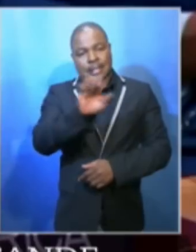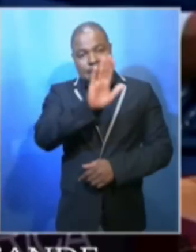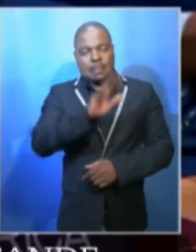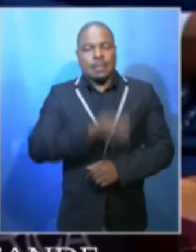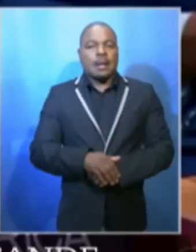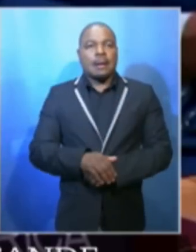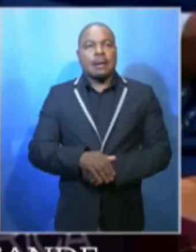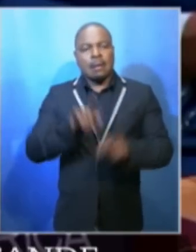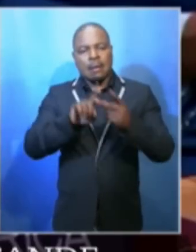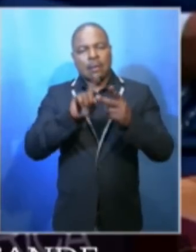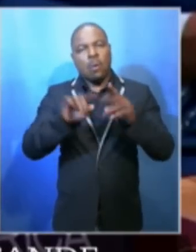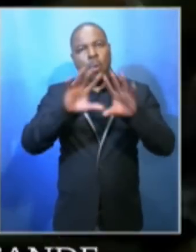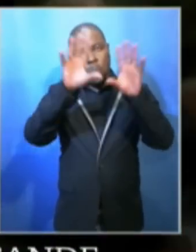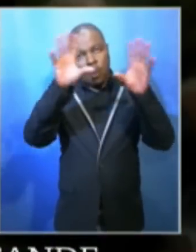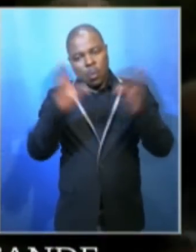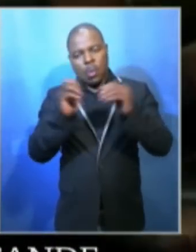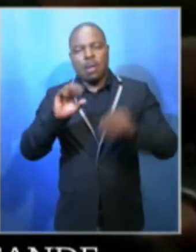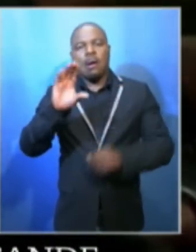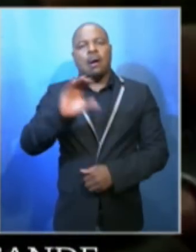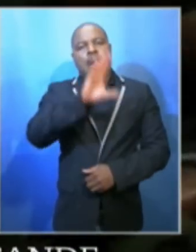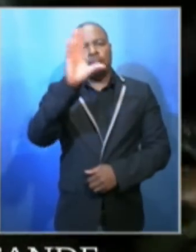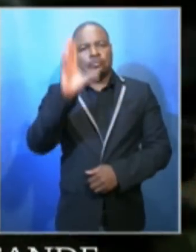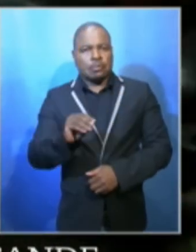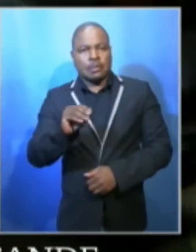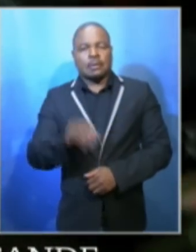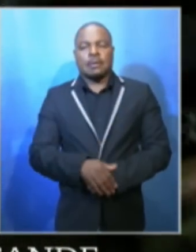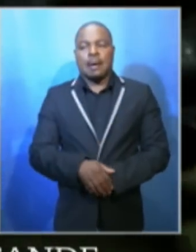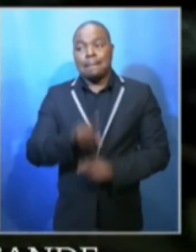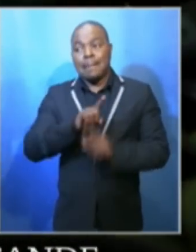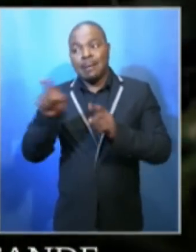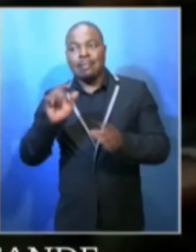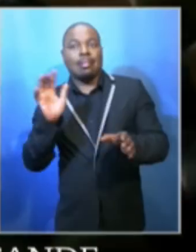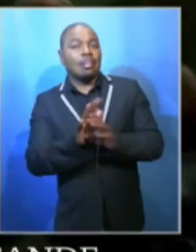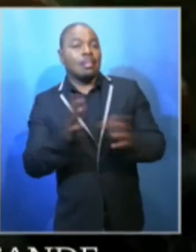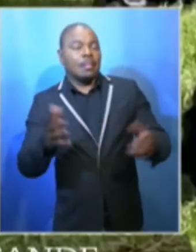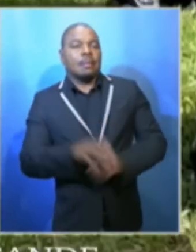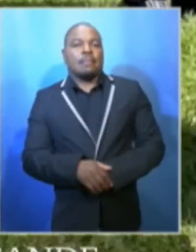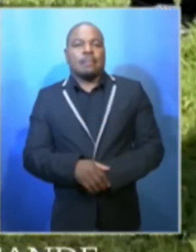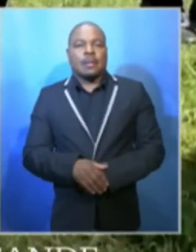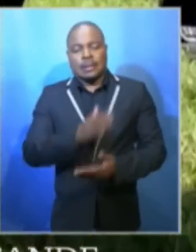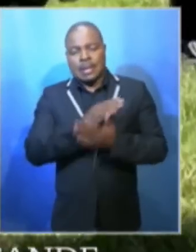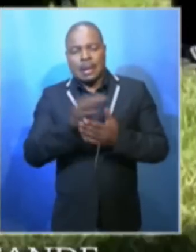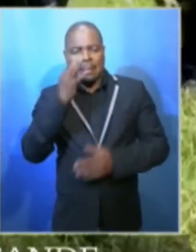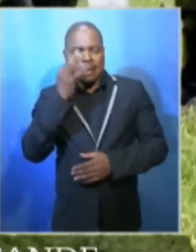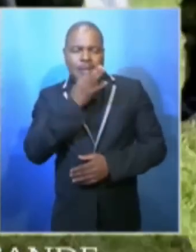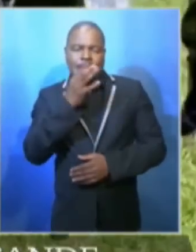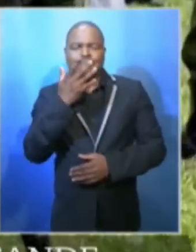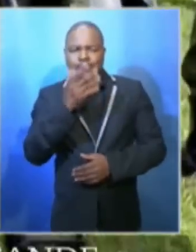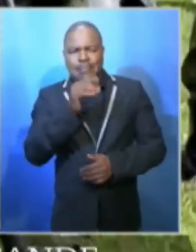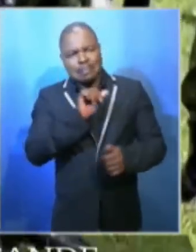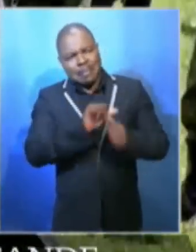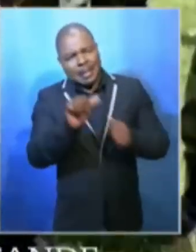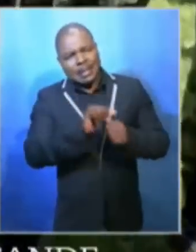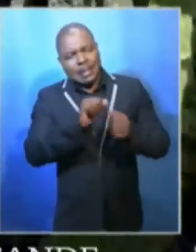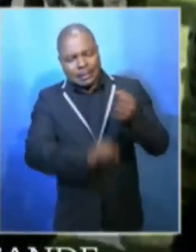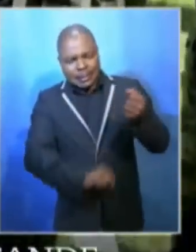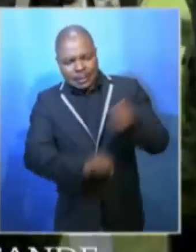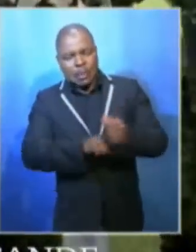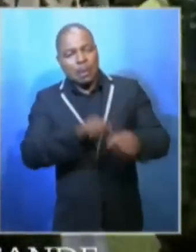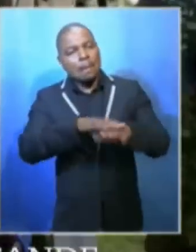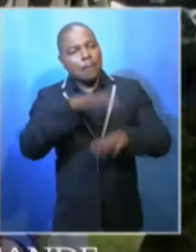African continent in general. Go boikuelo jwa gore masole a engwe nokeng kwa dikgaolong tse go runyang ntwa kwa go tsona gangwe le gape